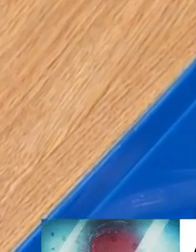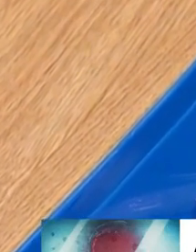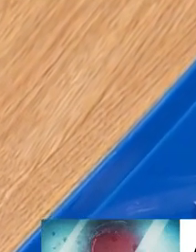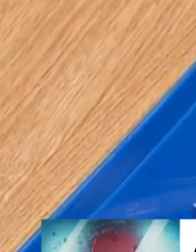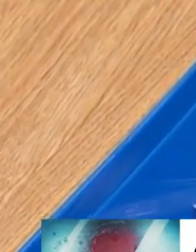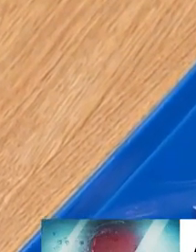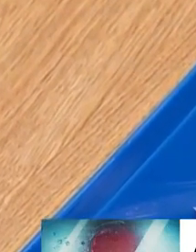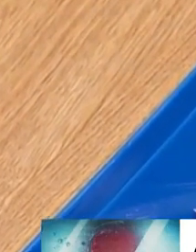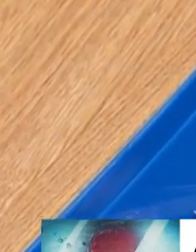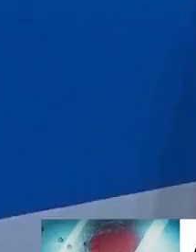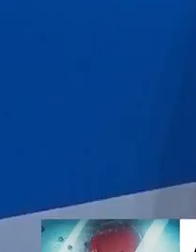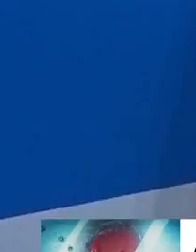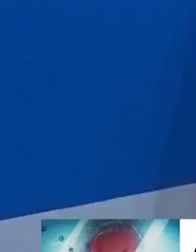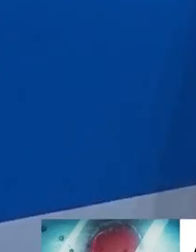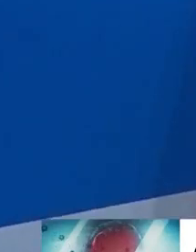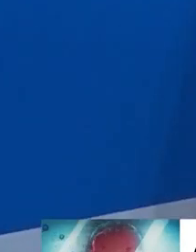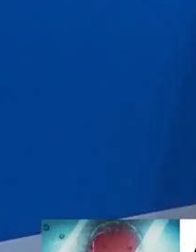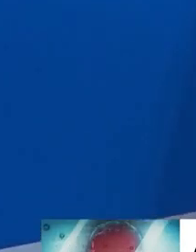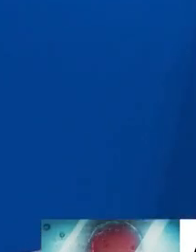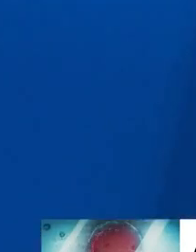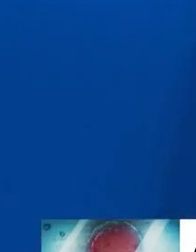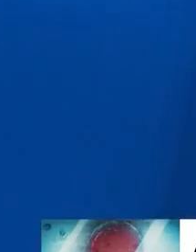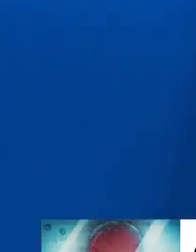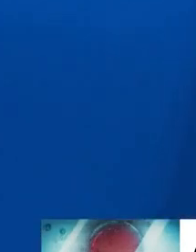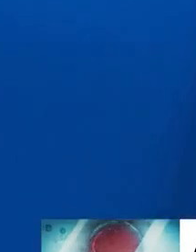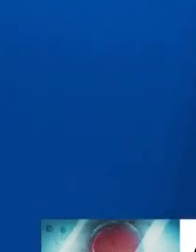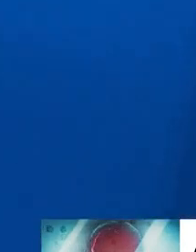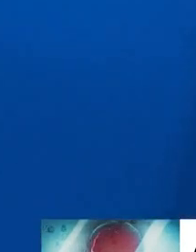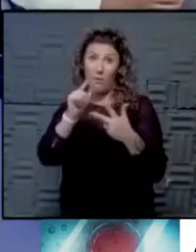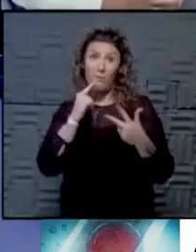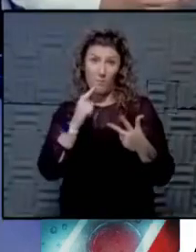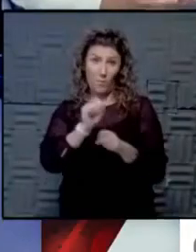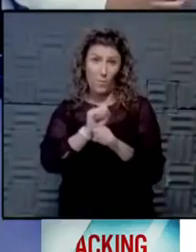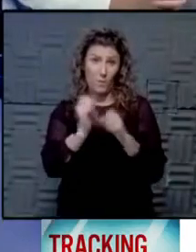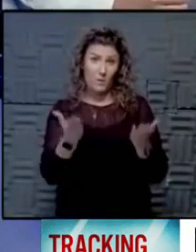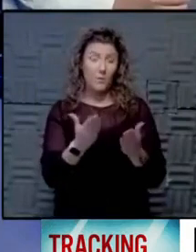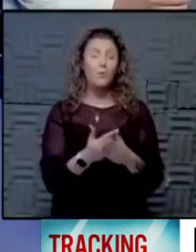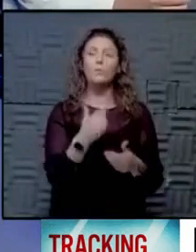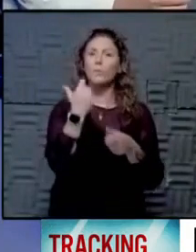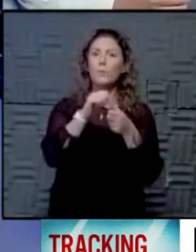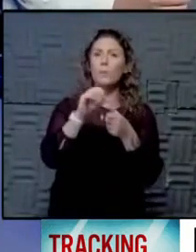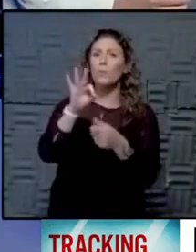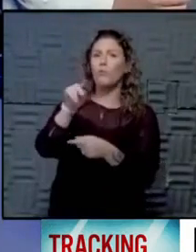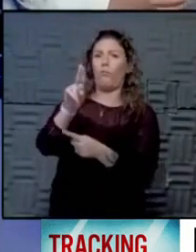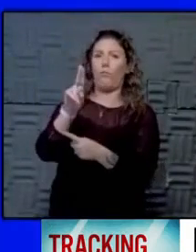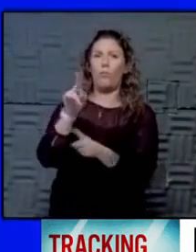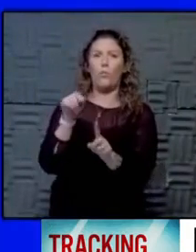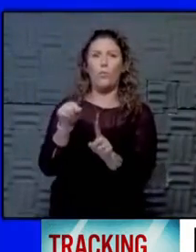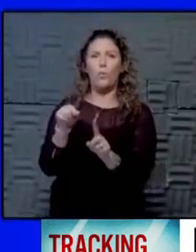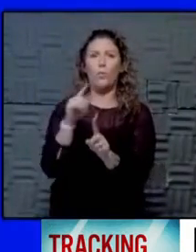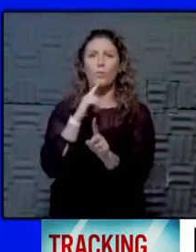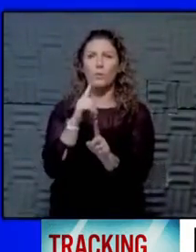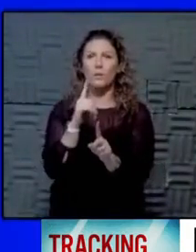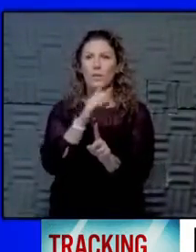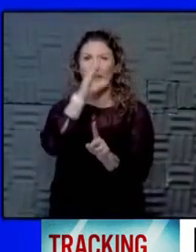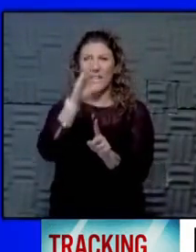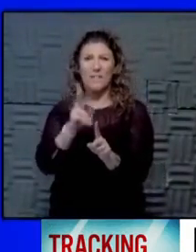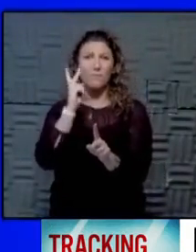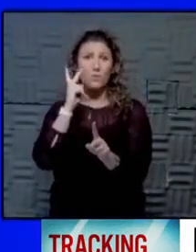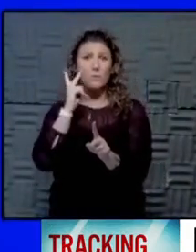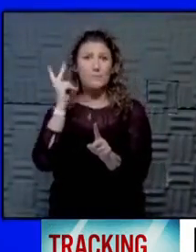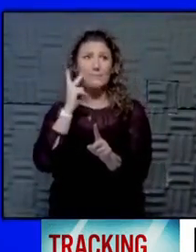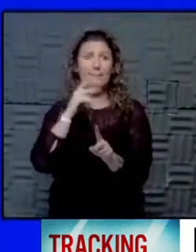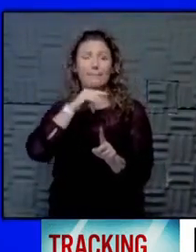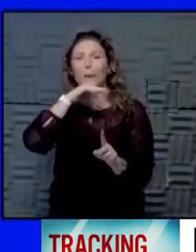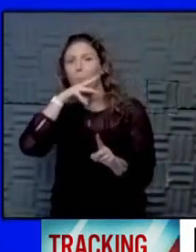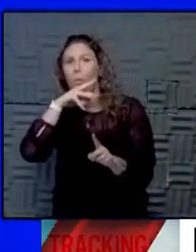requirement makes sense for some lines of work, like hospitals. With influenza, we've never seen pork processing plants shut down.